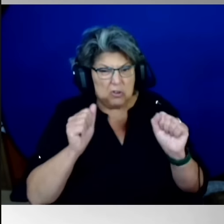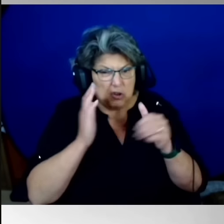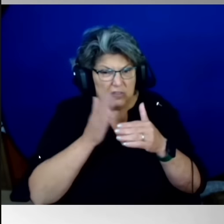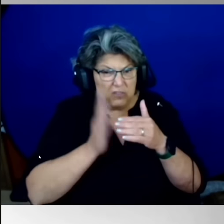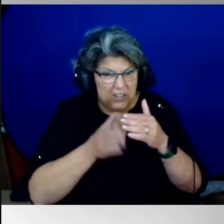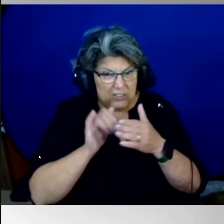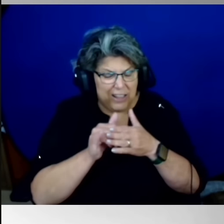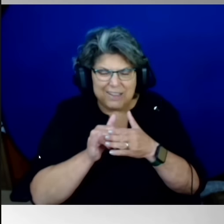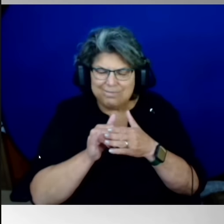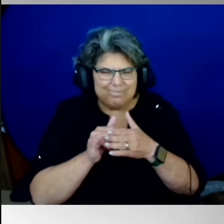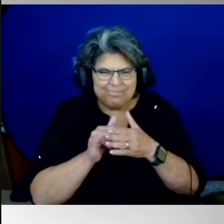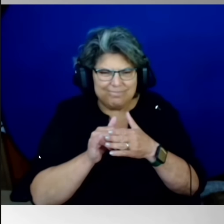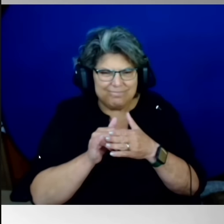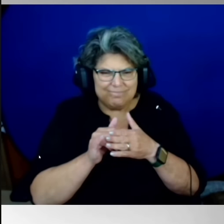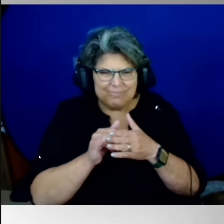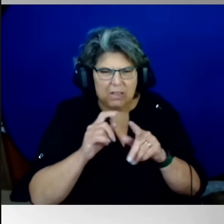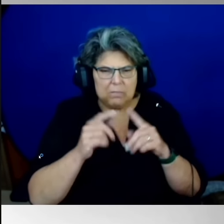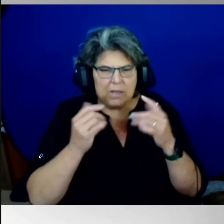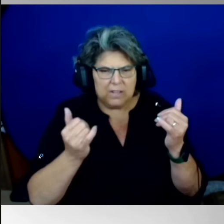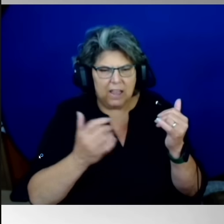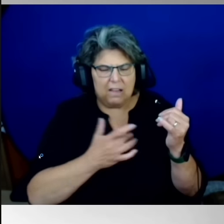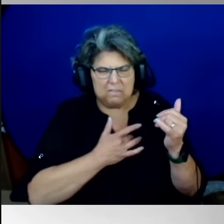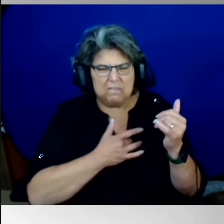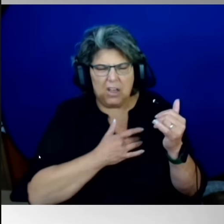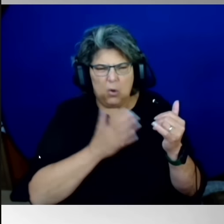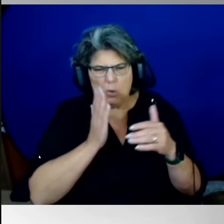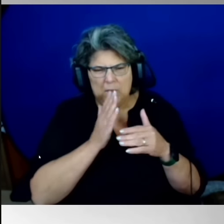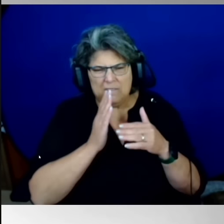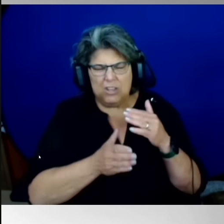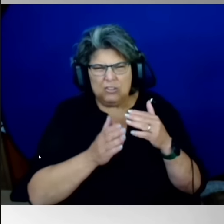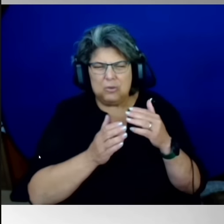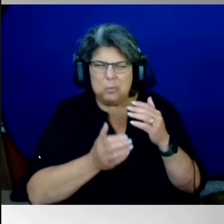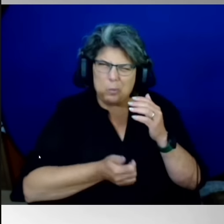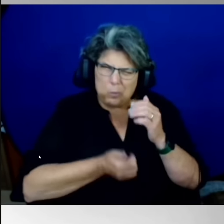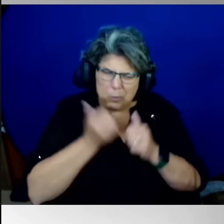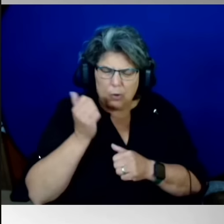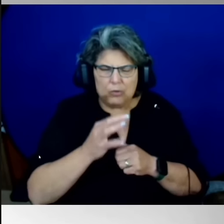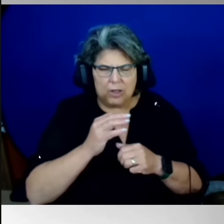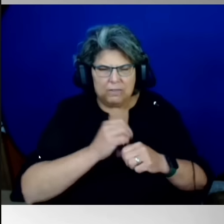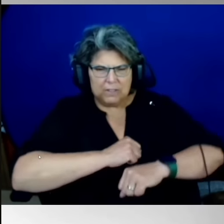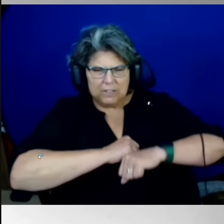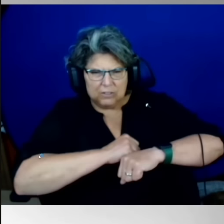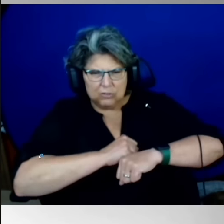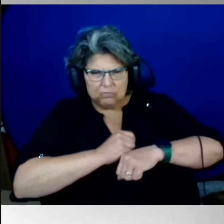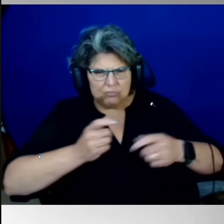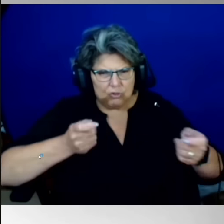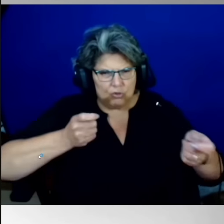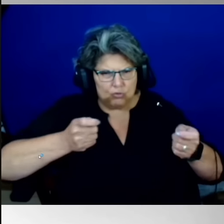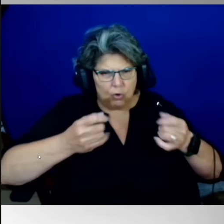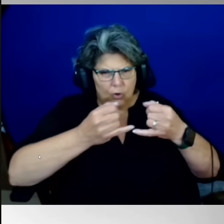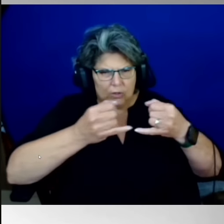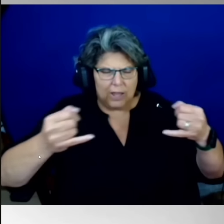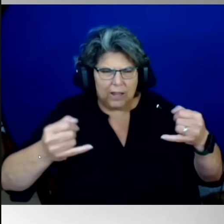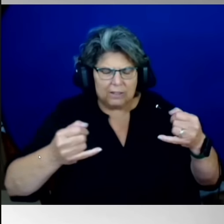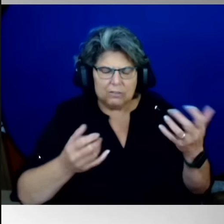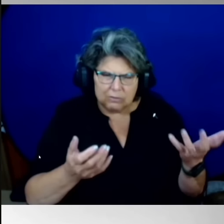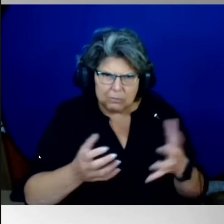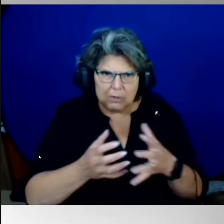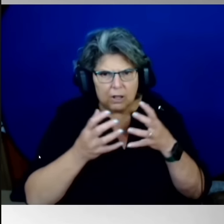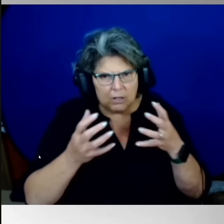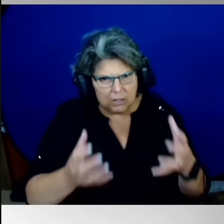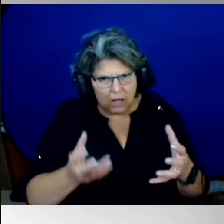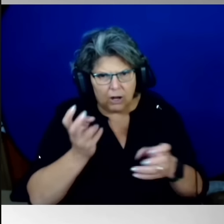However, they believe that they'll probably be done today with most of those containment lines, control lines. It's just been a lot of hard work. It's a